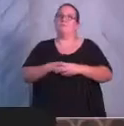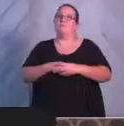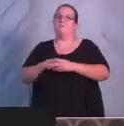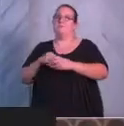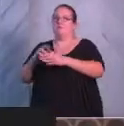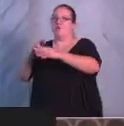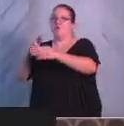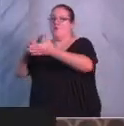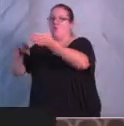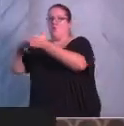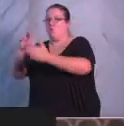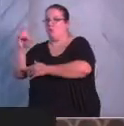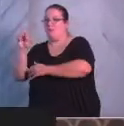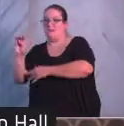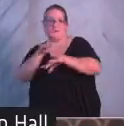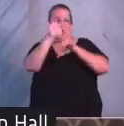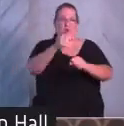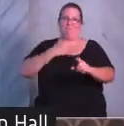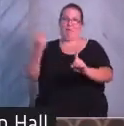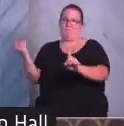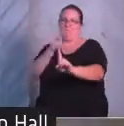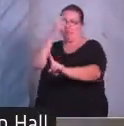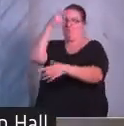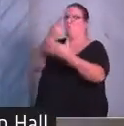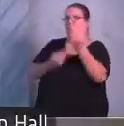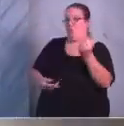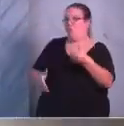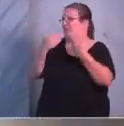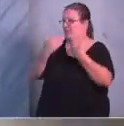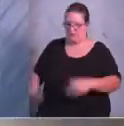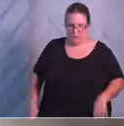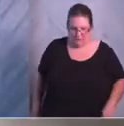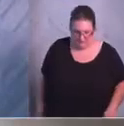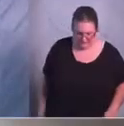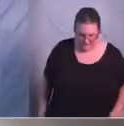and colonialism. Thank you. Right. We would just